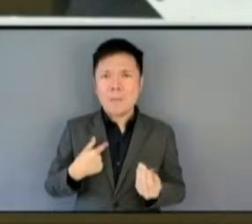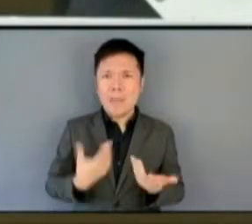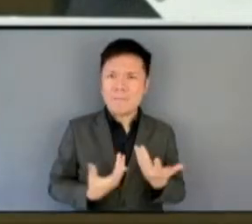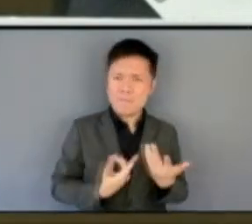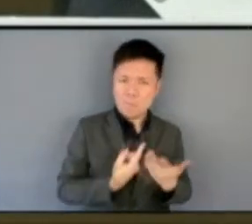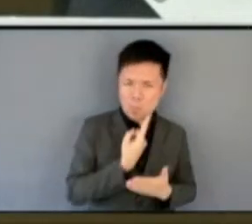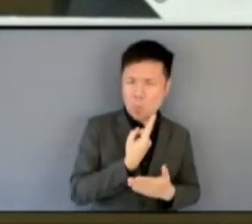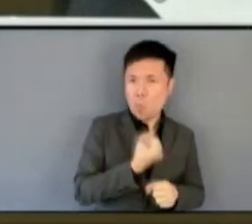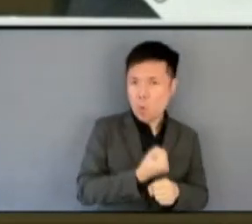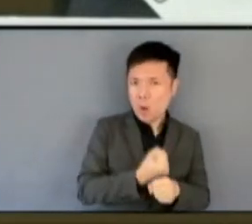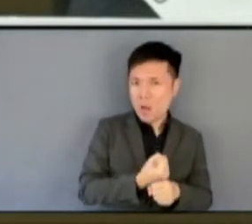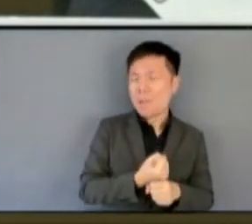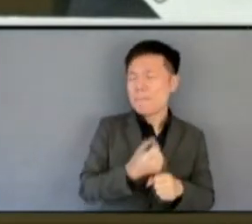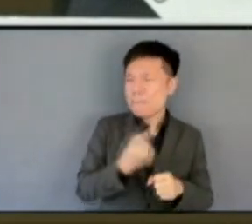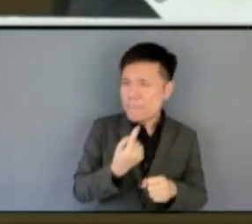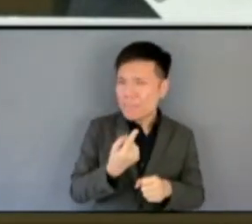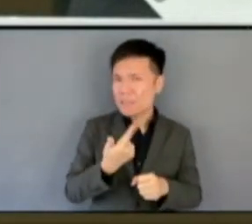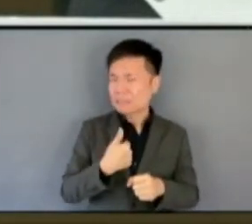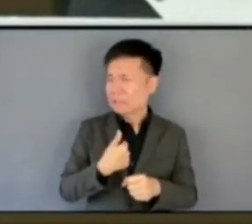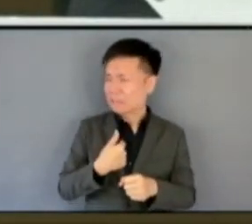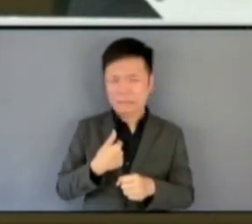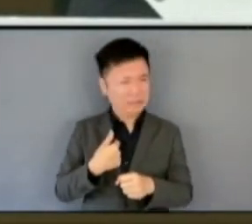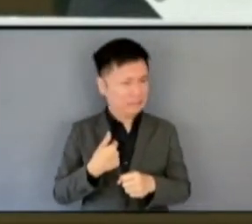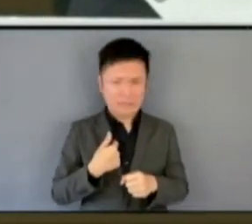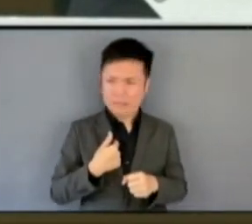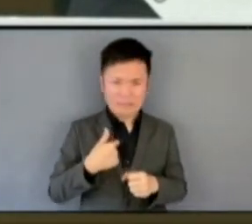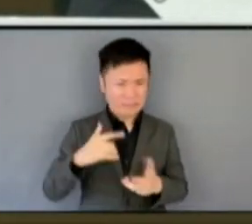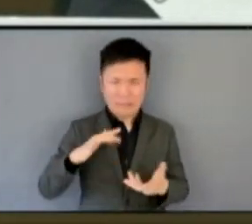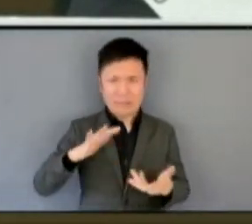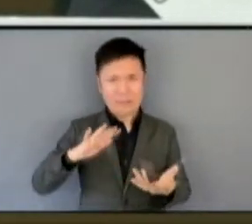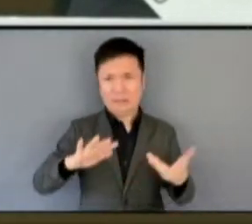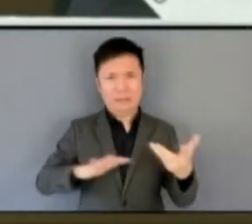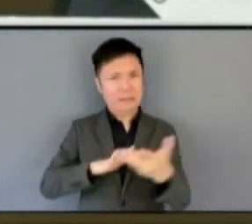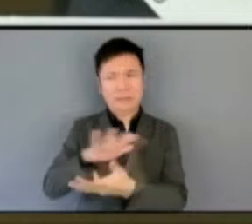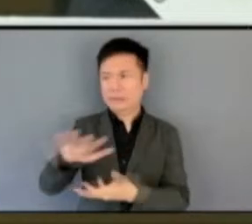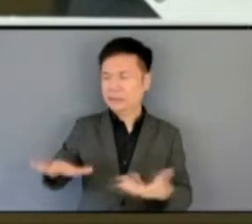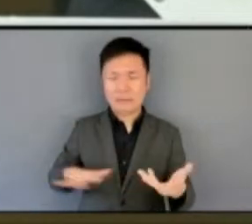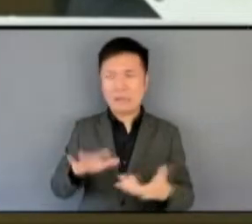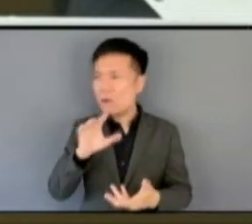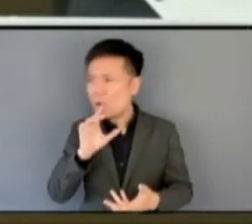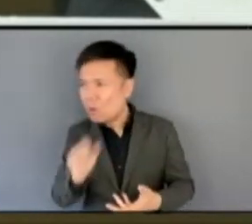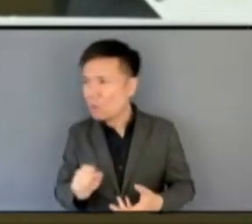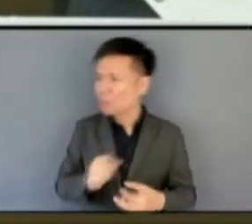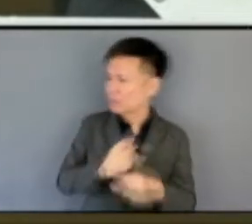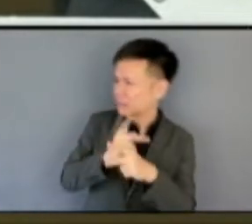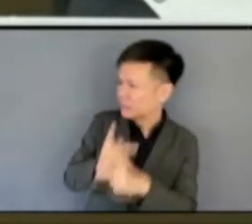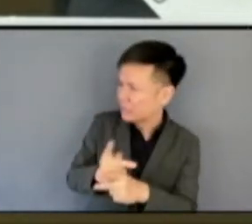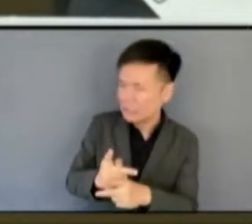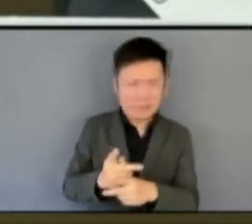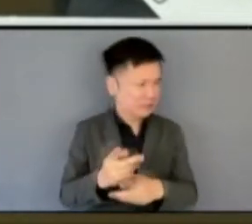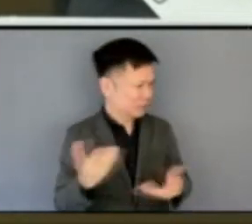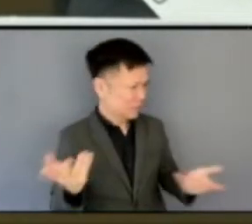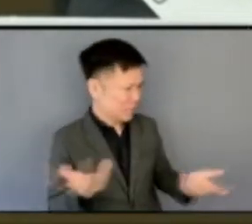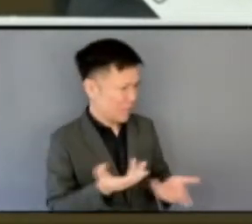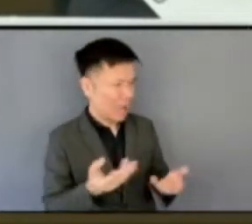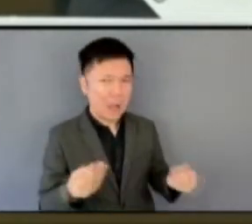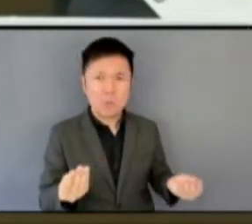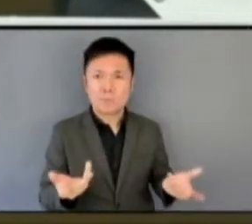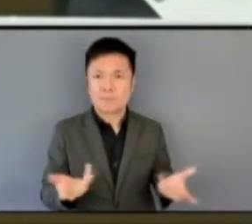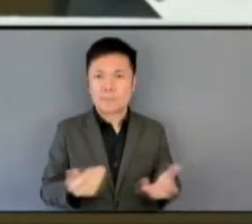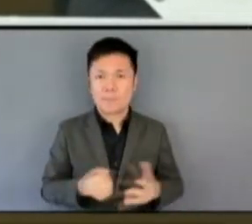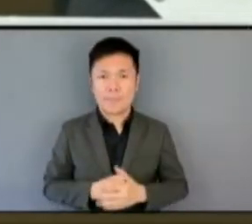social unrest. Not like rural life, for the survival and to find